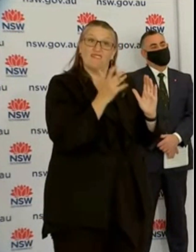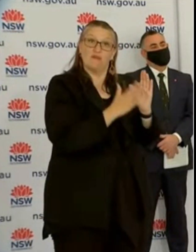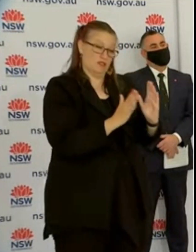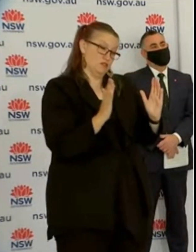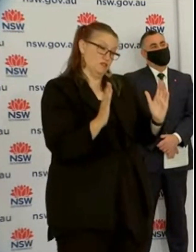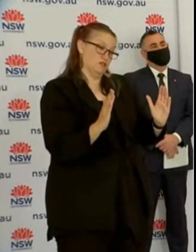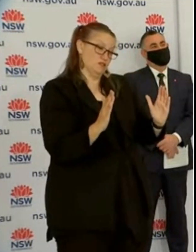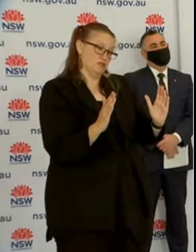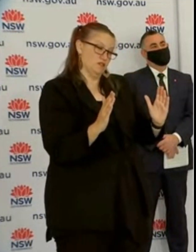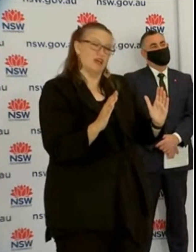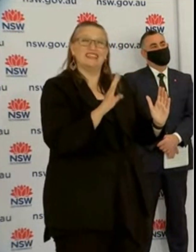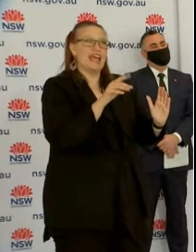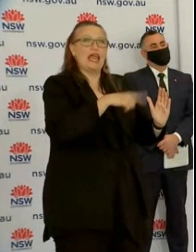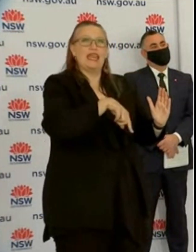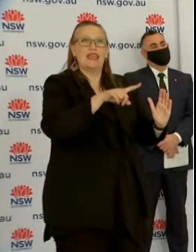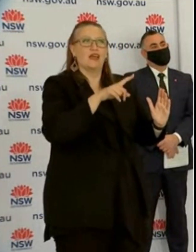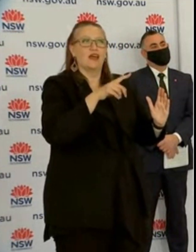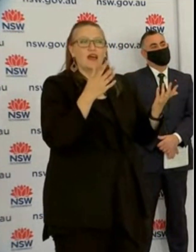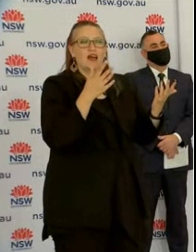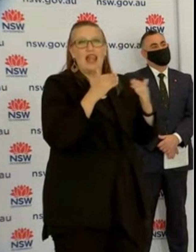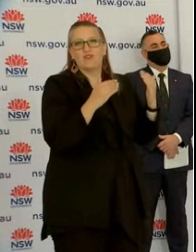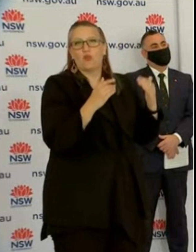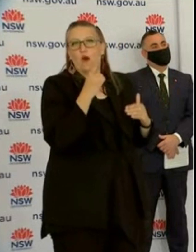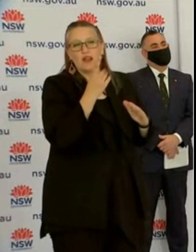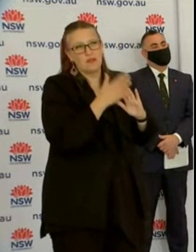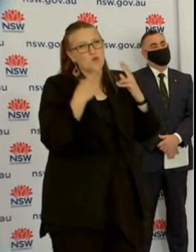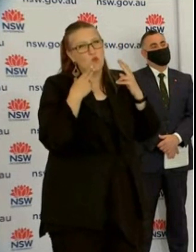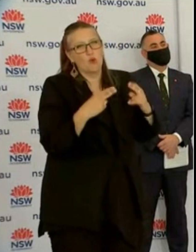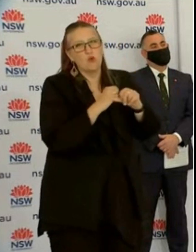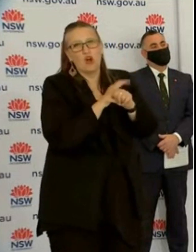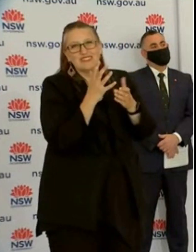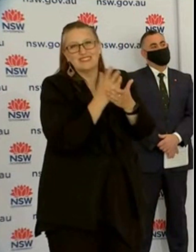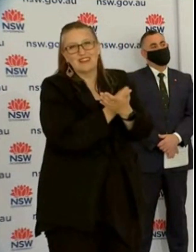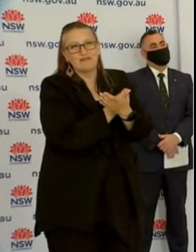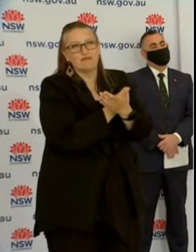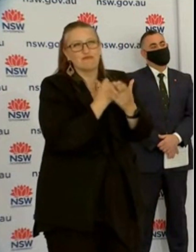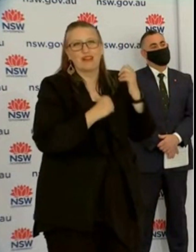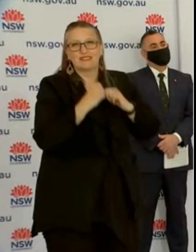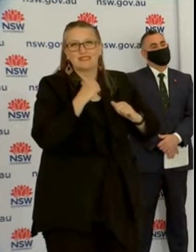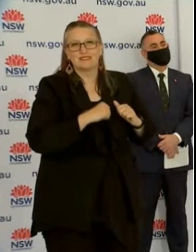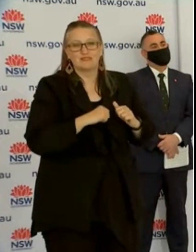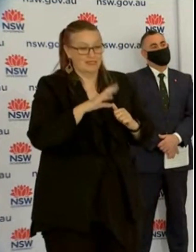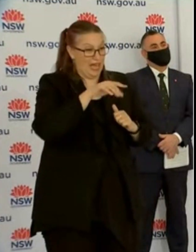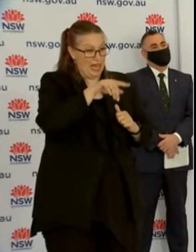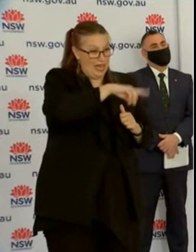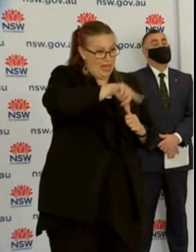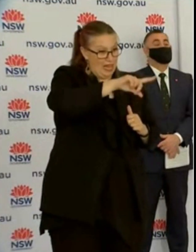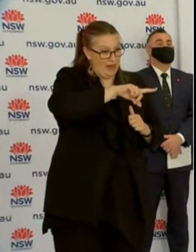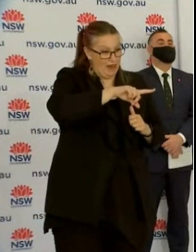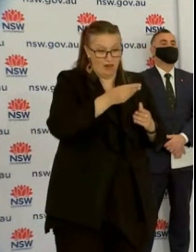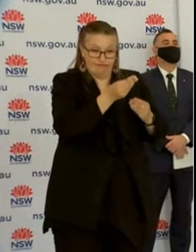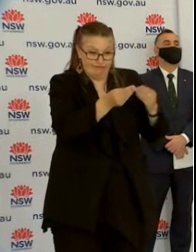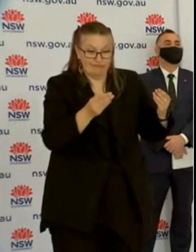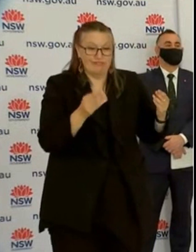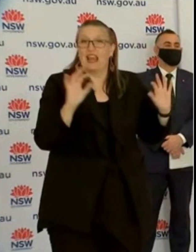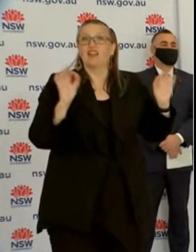that 10 of them were at level 1, which is normal COVID safe practices, and out of those 10, there was no transmission in 8 of